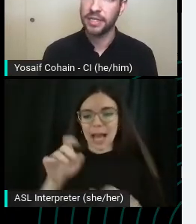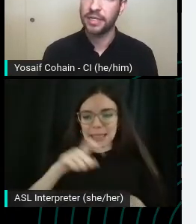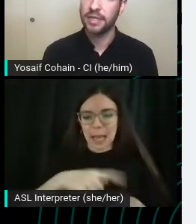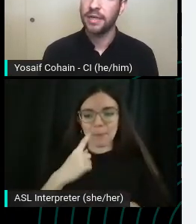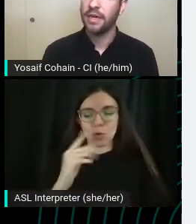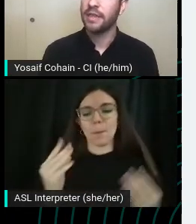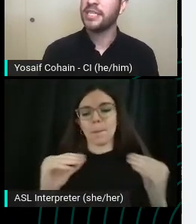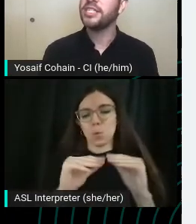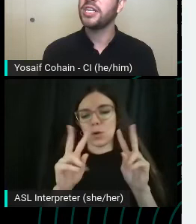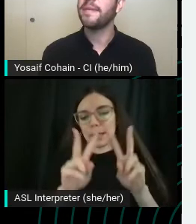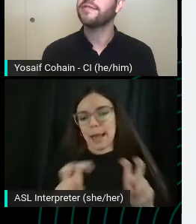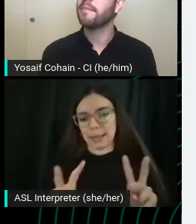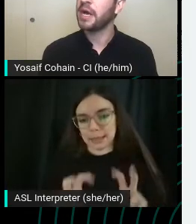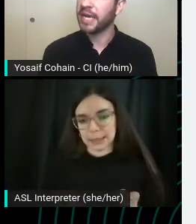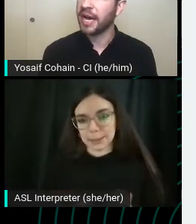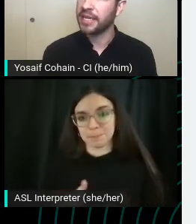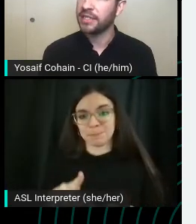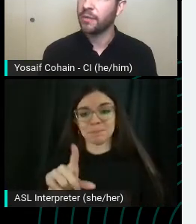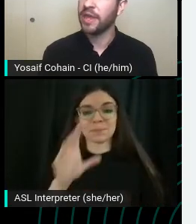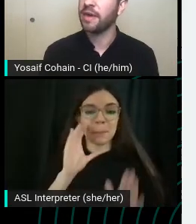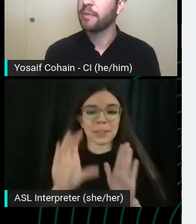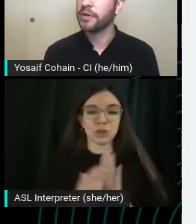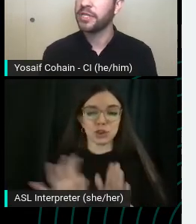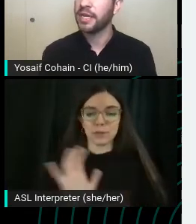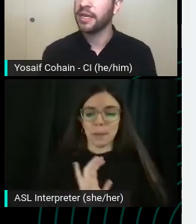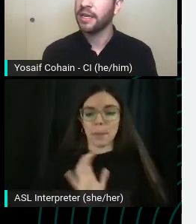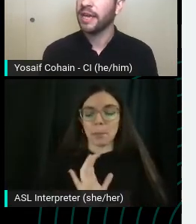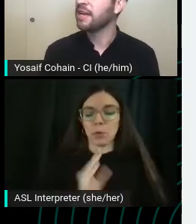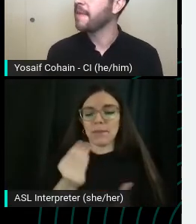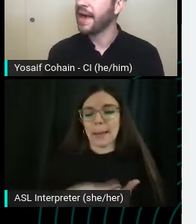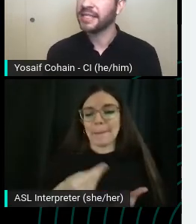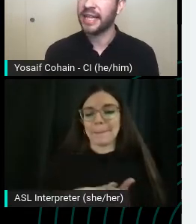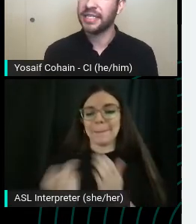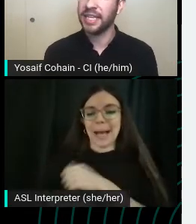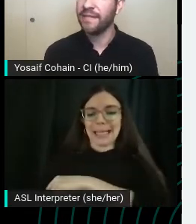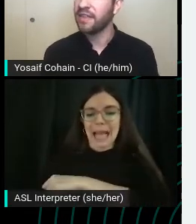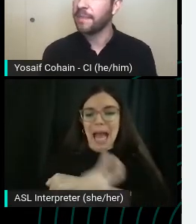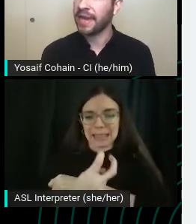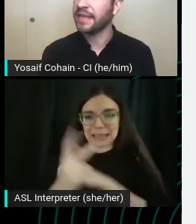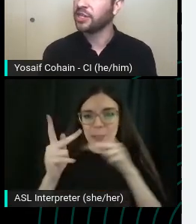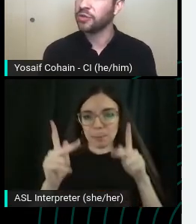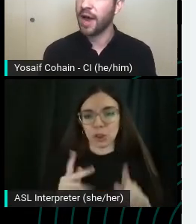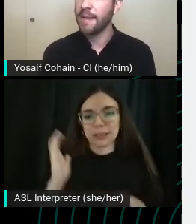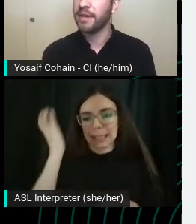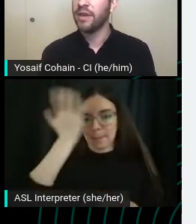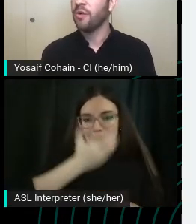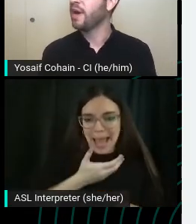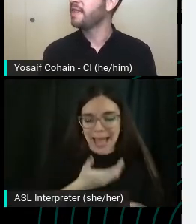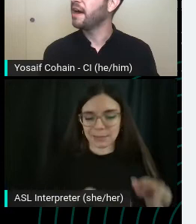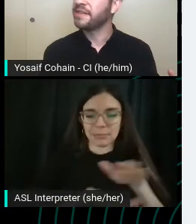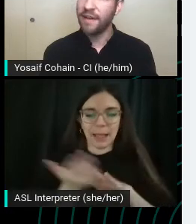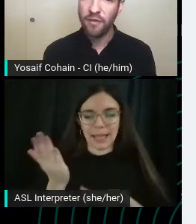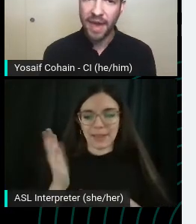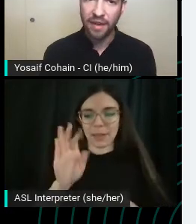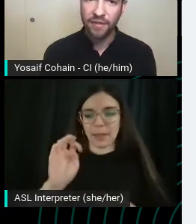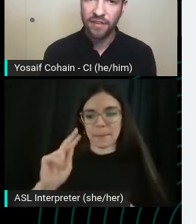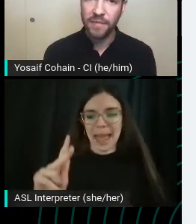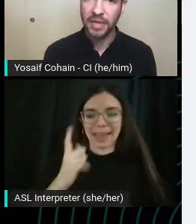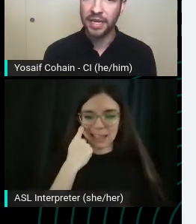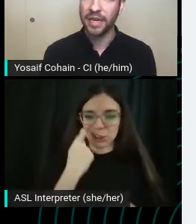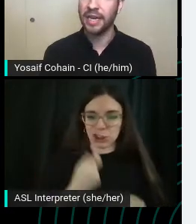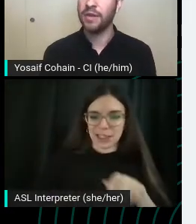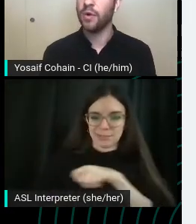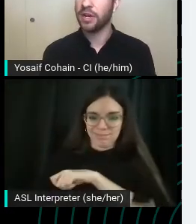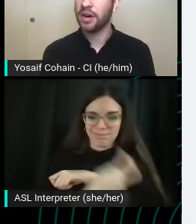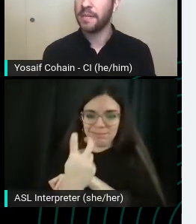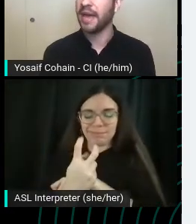analysis. This is an image from Money Heist with a person in a mask that's leaving the bank they just robbed with a duffel bag full of